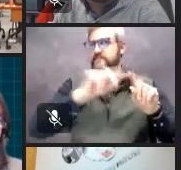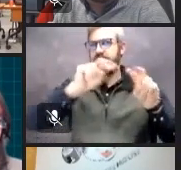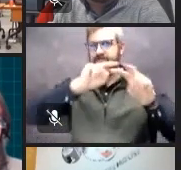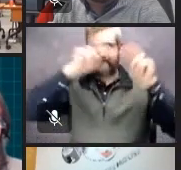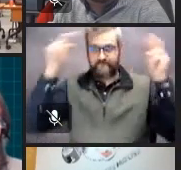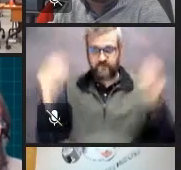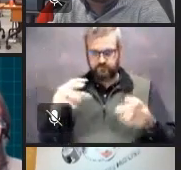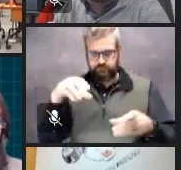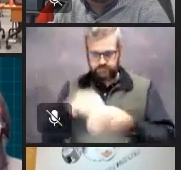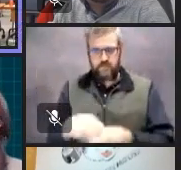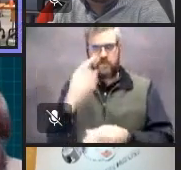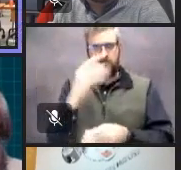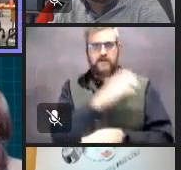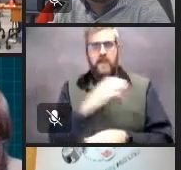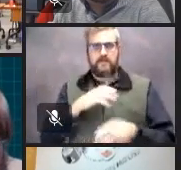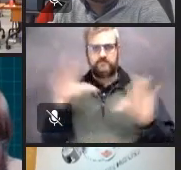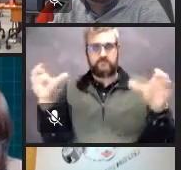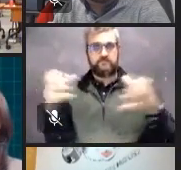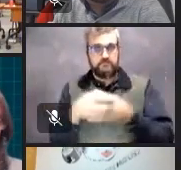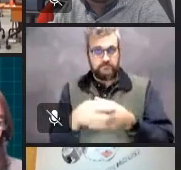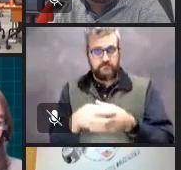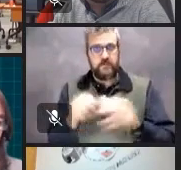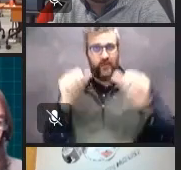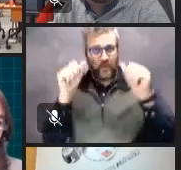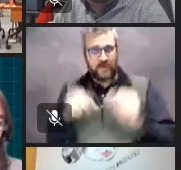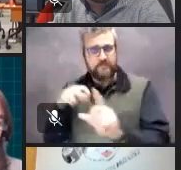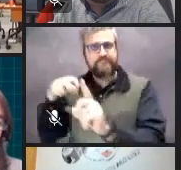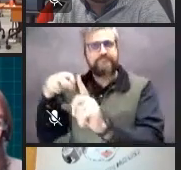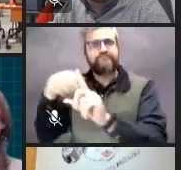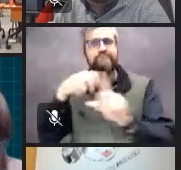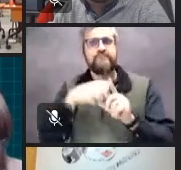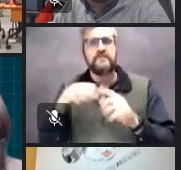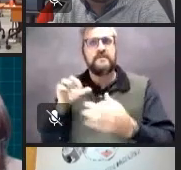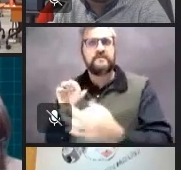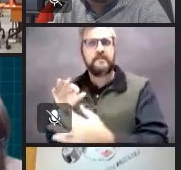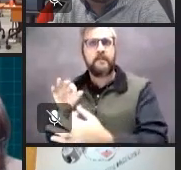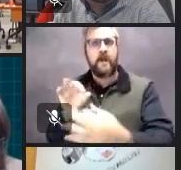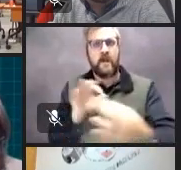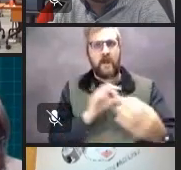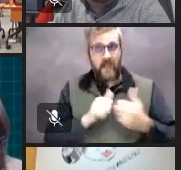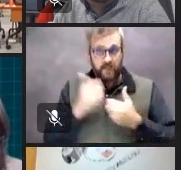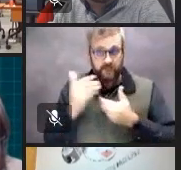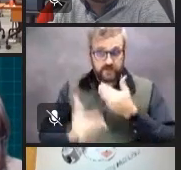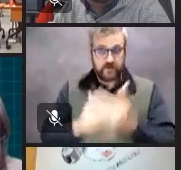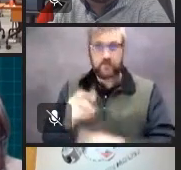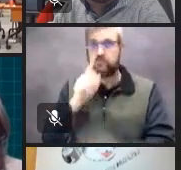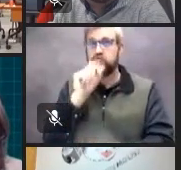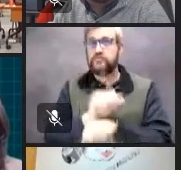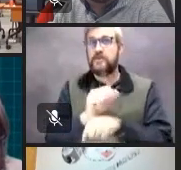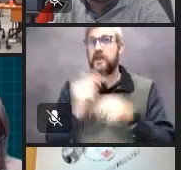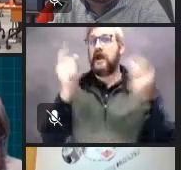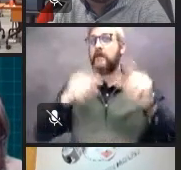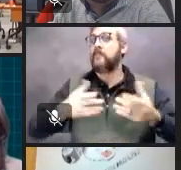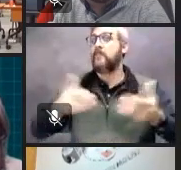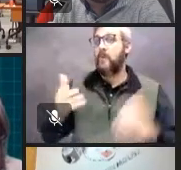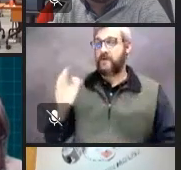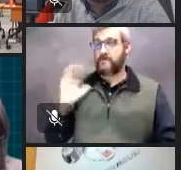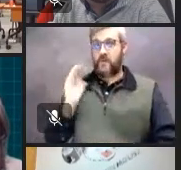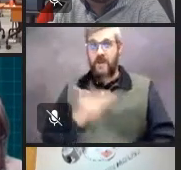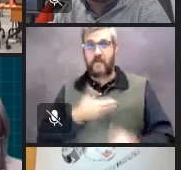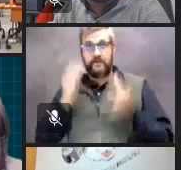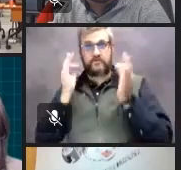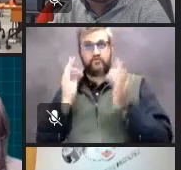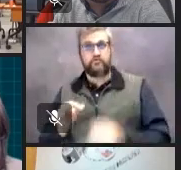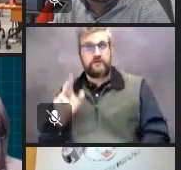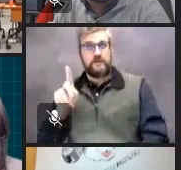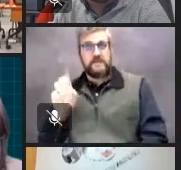represented. And we're able to get feedback on how things are going and what's really happening so that our decisions at KDE, my decisions